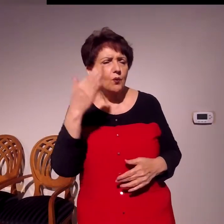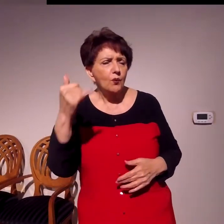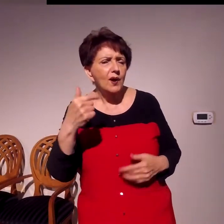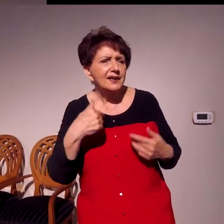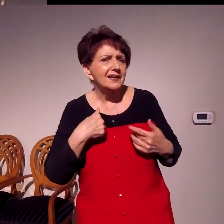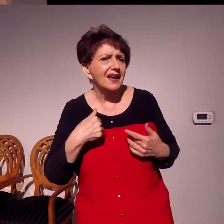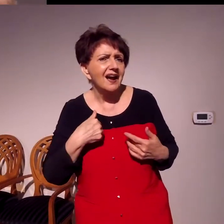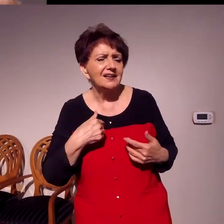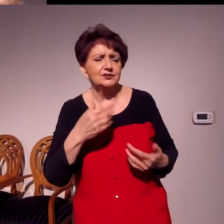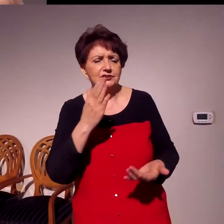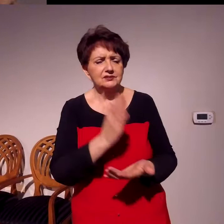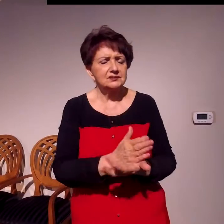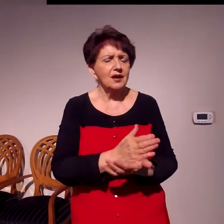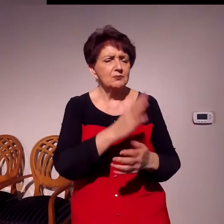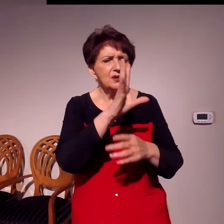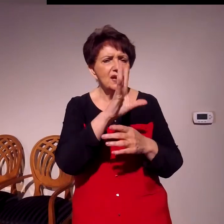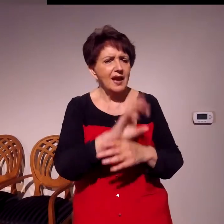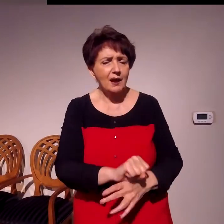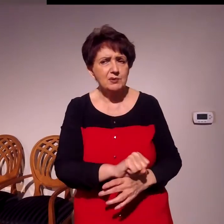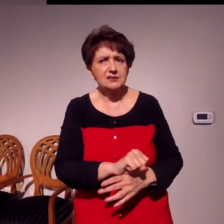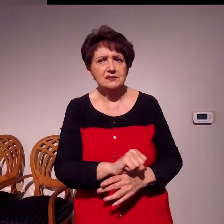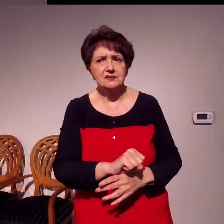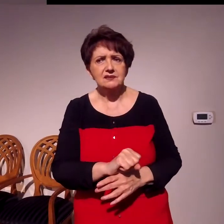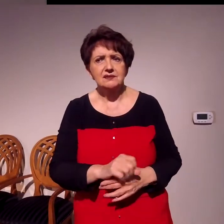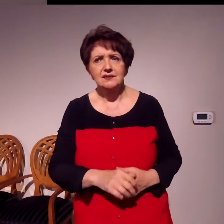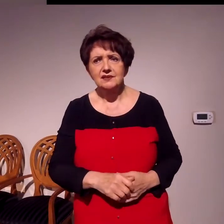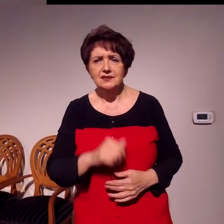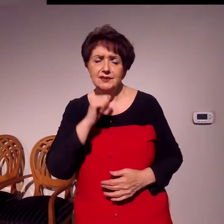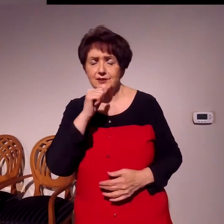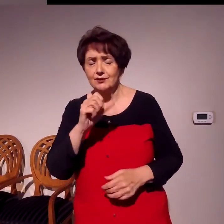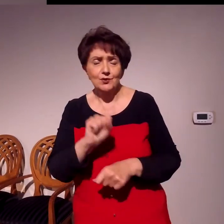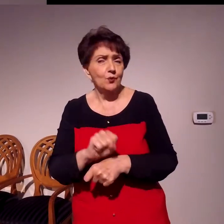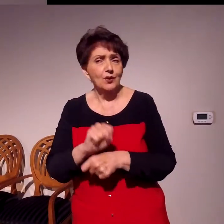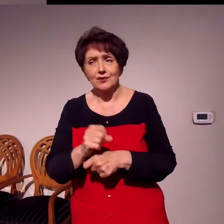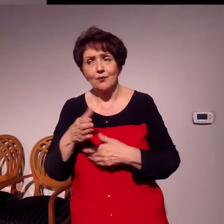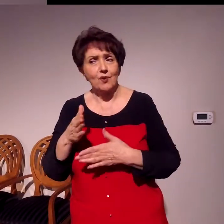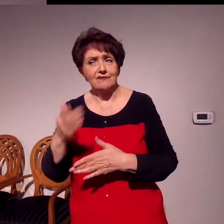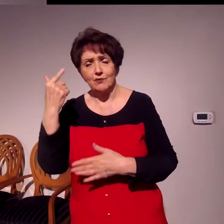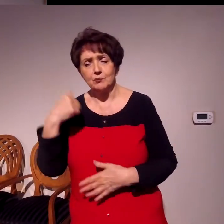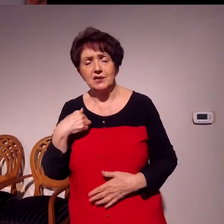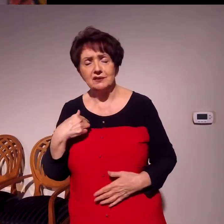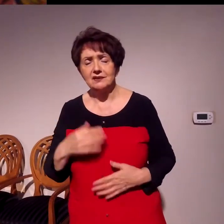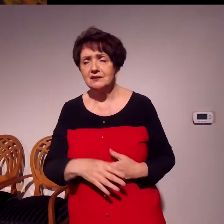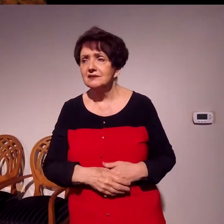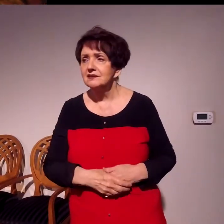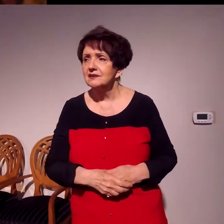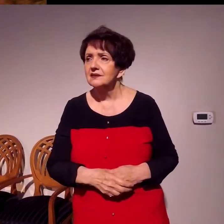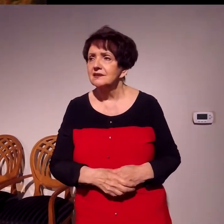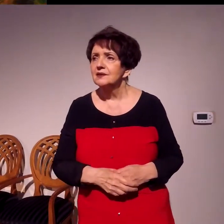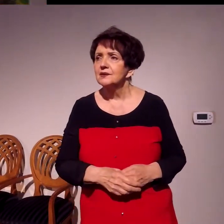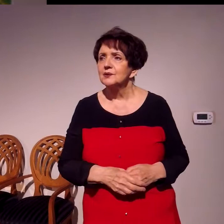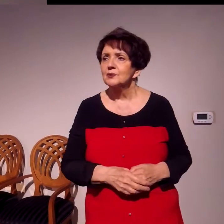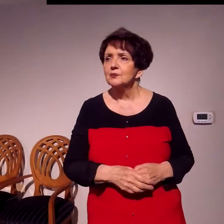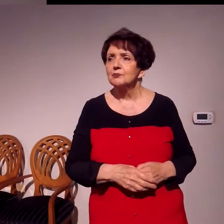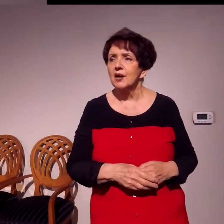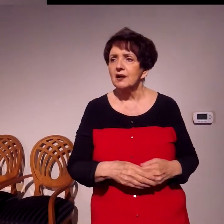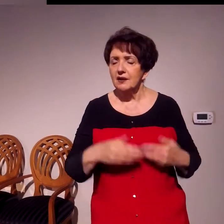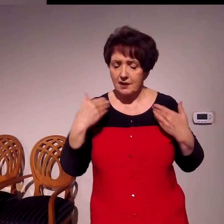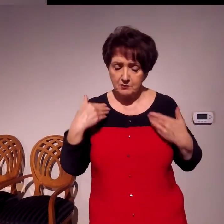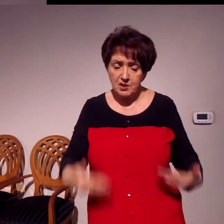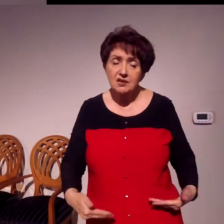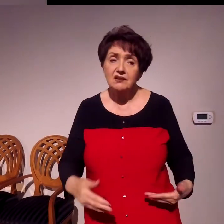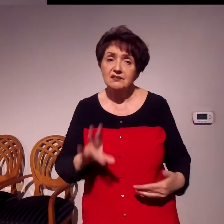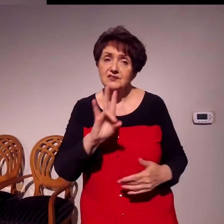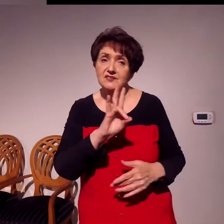I don't know why, but it doesn't seem to work that way. Certainly doesn't work that way for me. But here I am 7 years